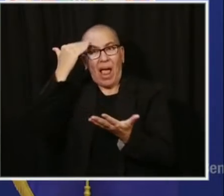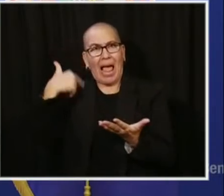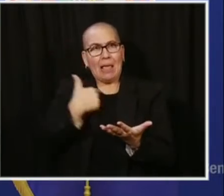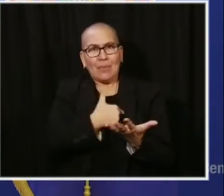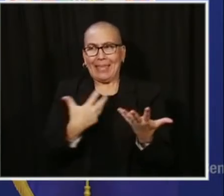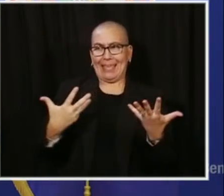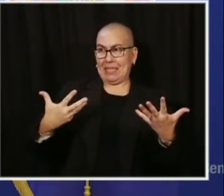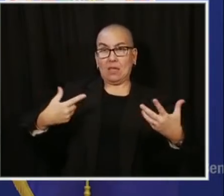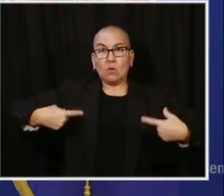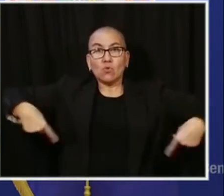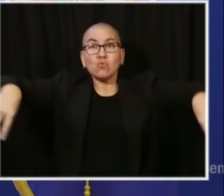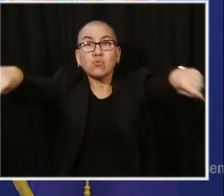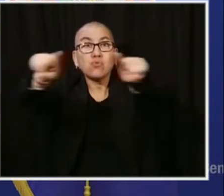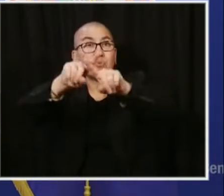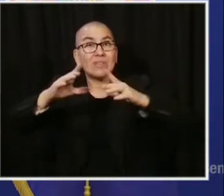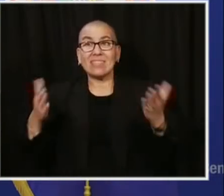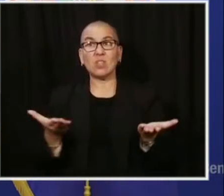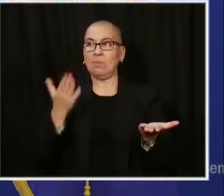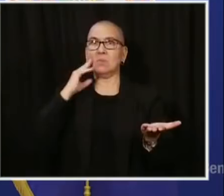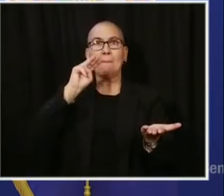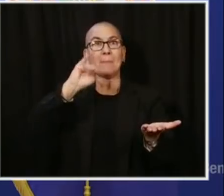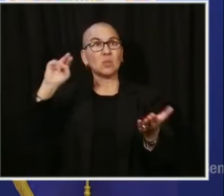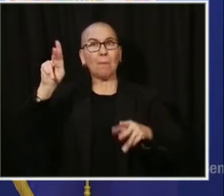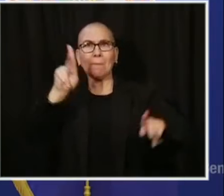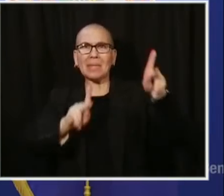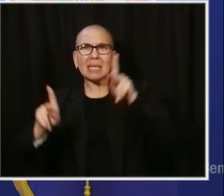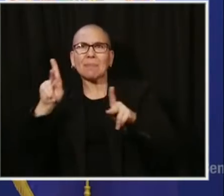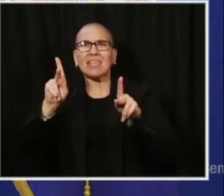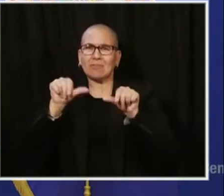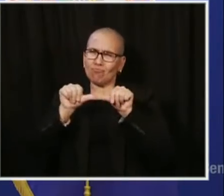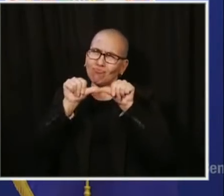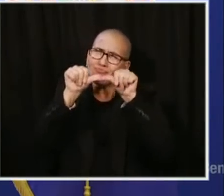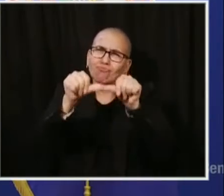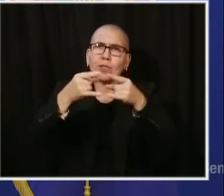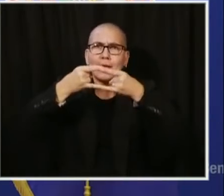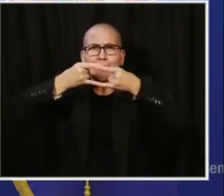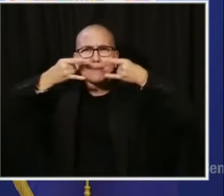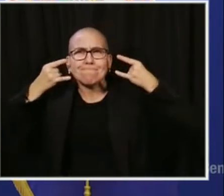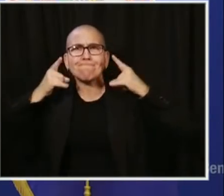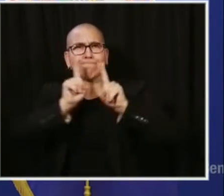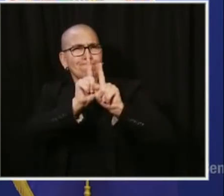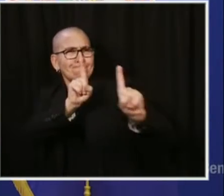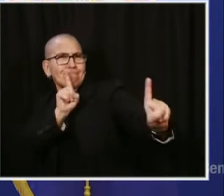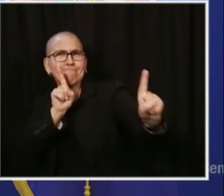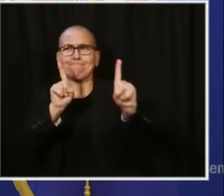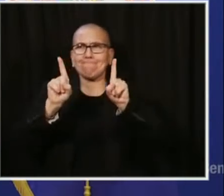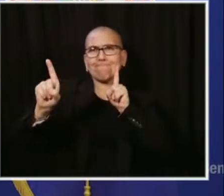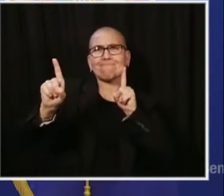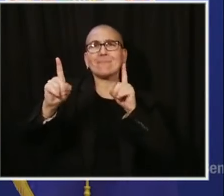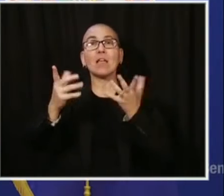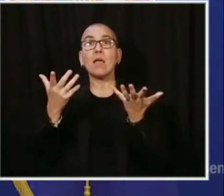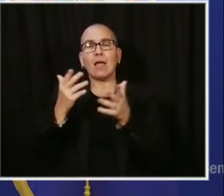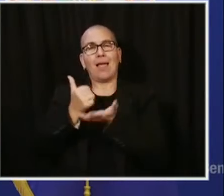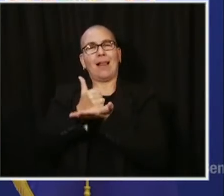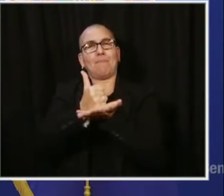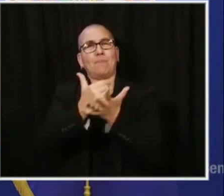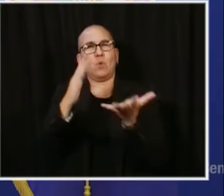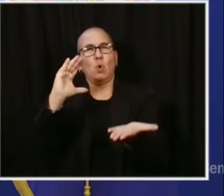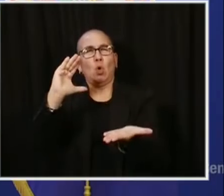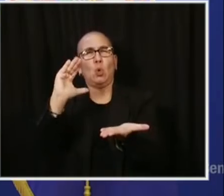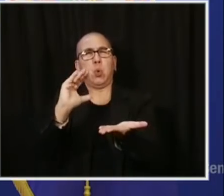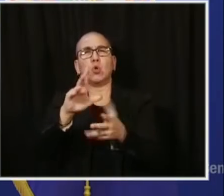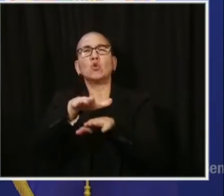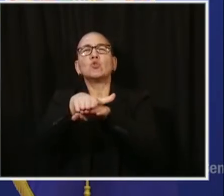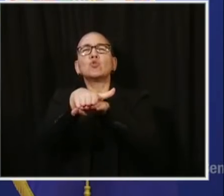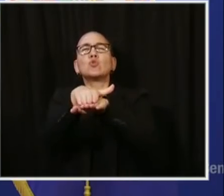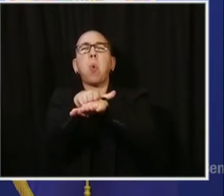you, because Minnesotans have looked out for their neighbors, we were able to keep our infection rates at a much lower rate